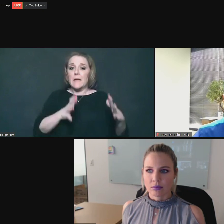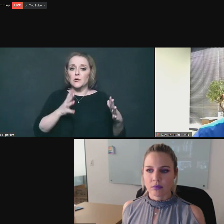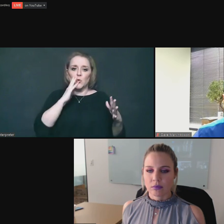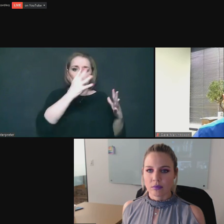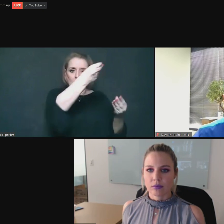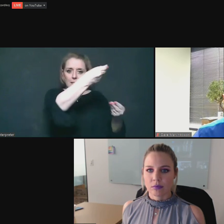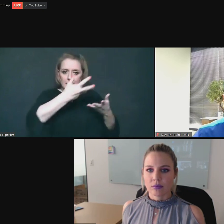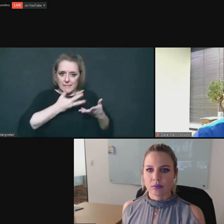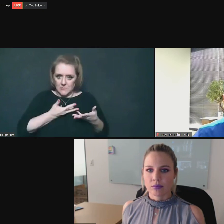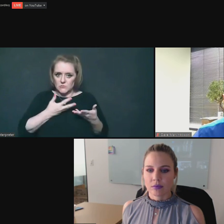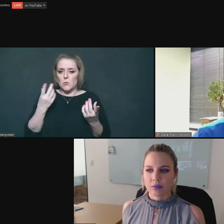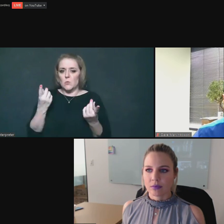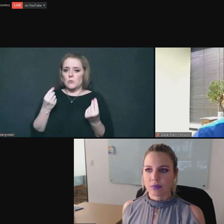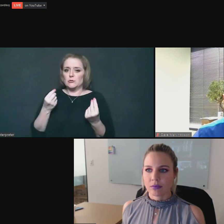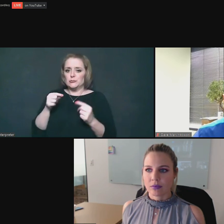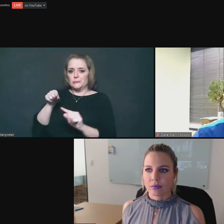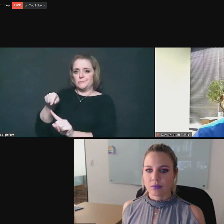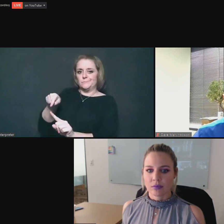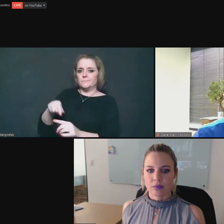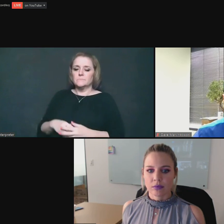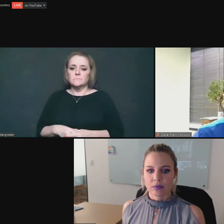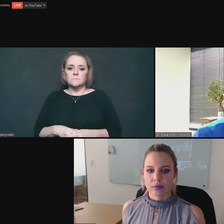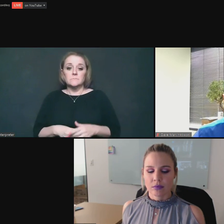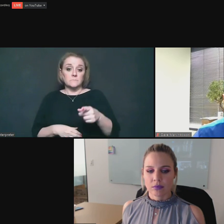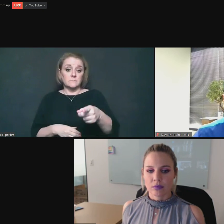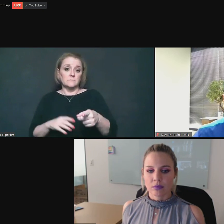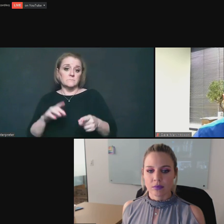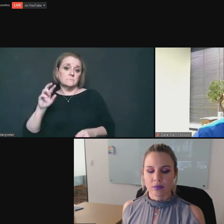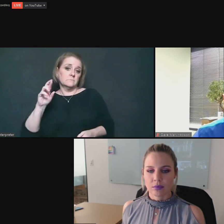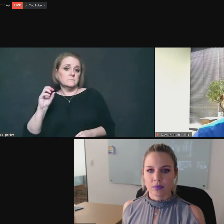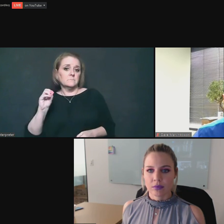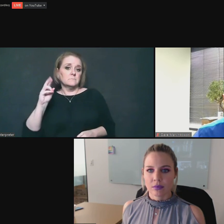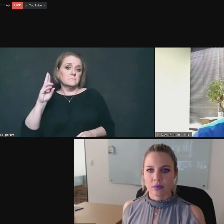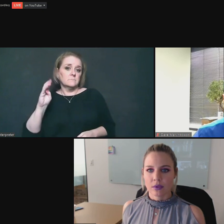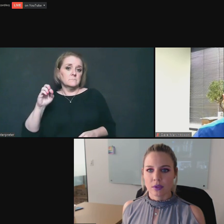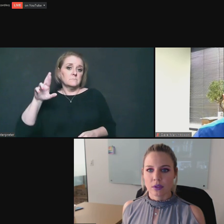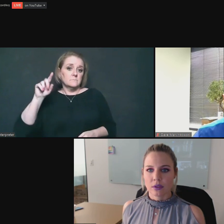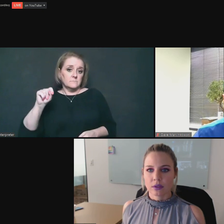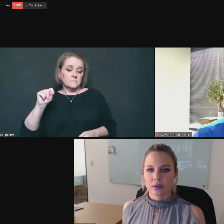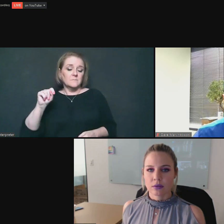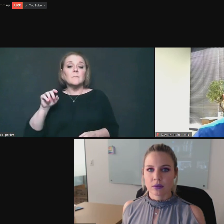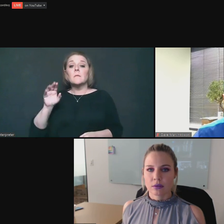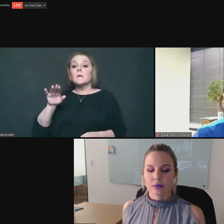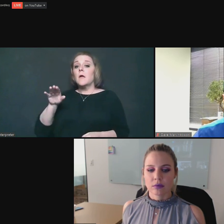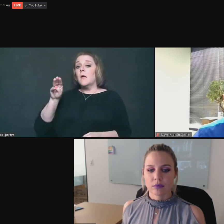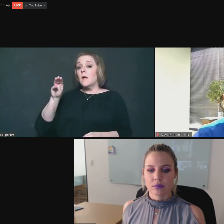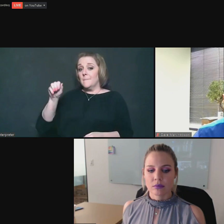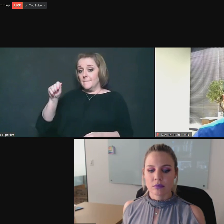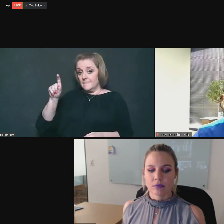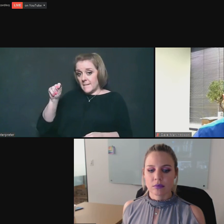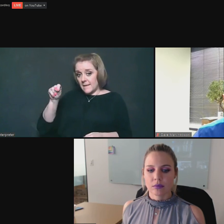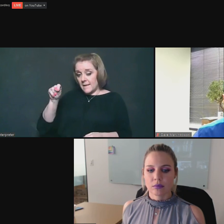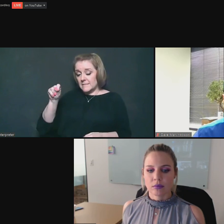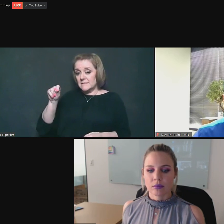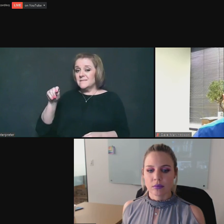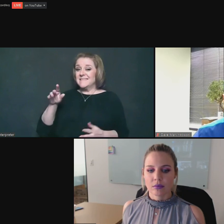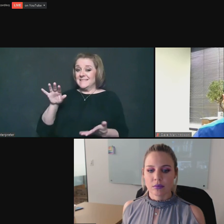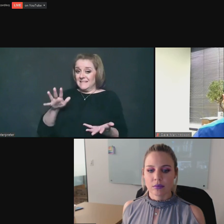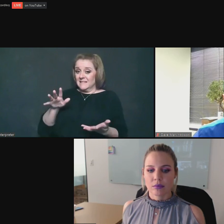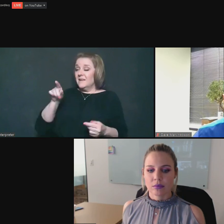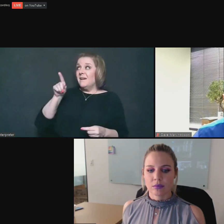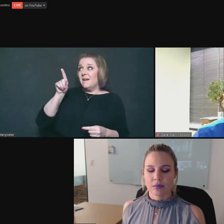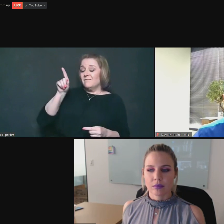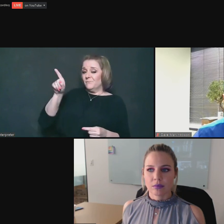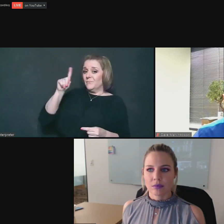Okay. Yeah, man, I think that also kind of begs a response. The governor, I think, covered